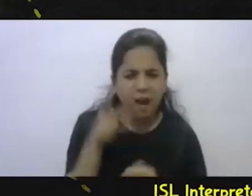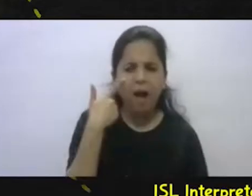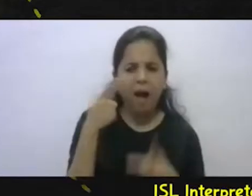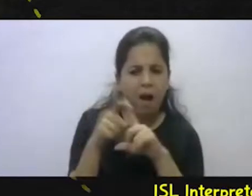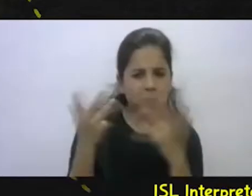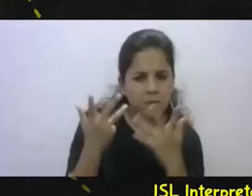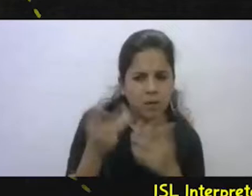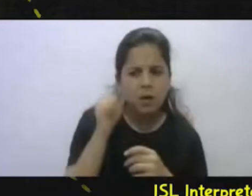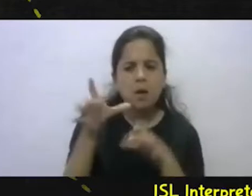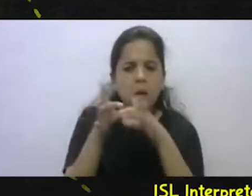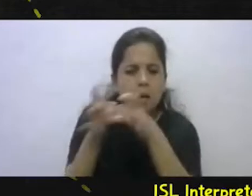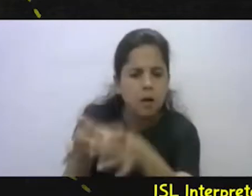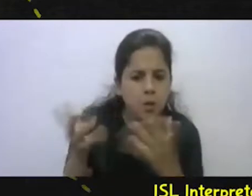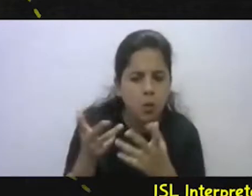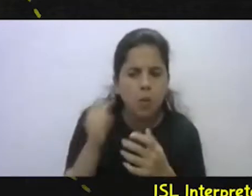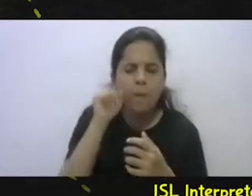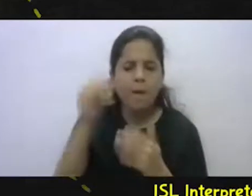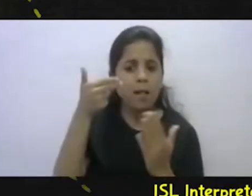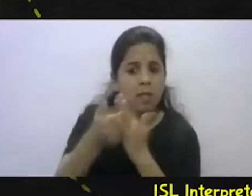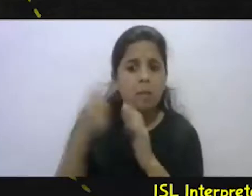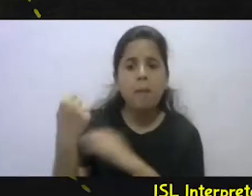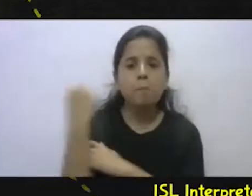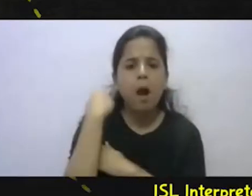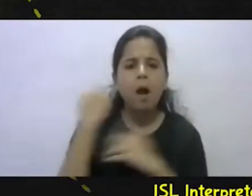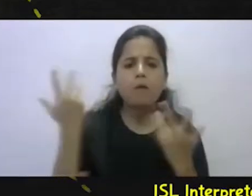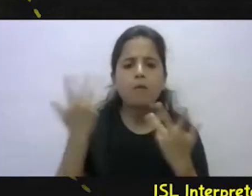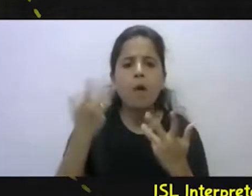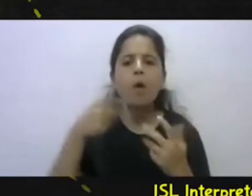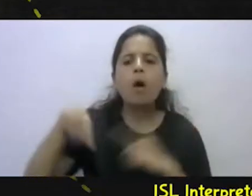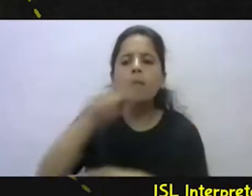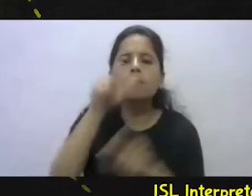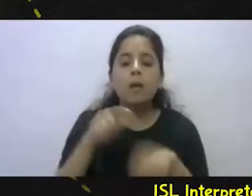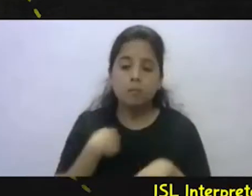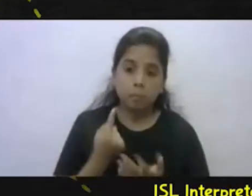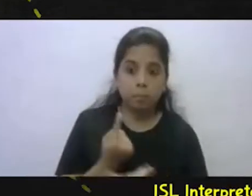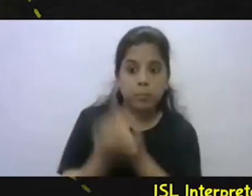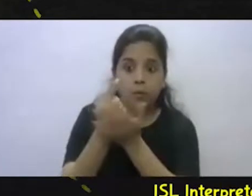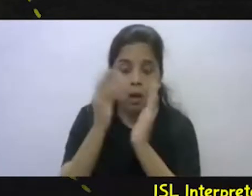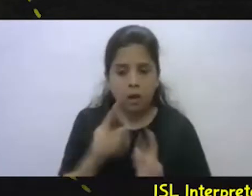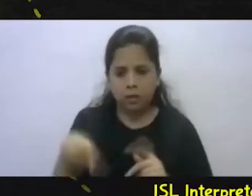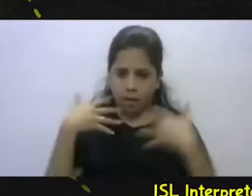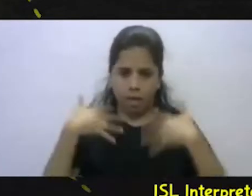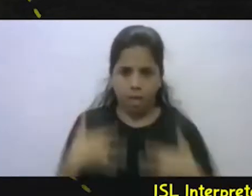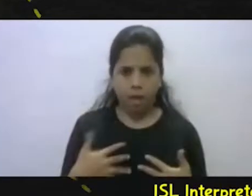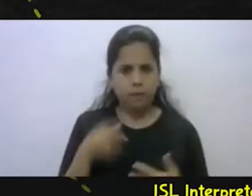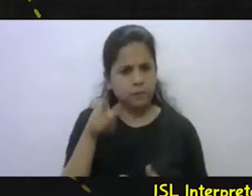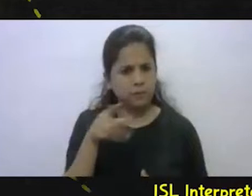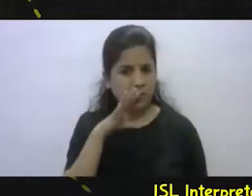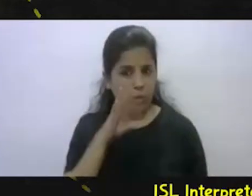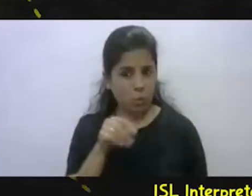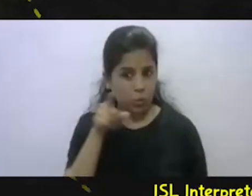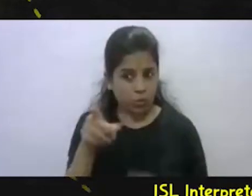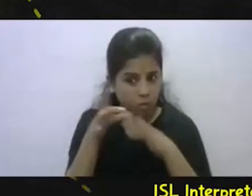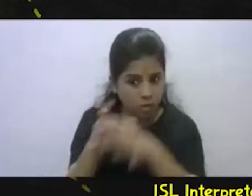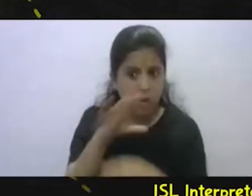their marginalization? What's their power and privilege in the equation, even when you're talking about health? Is it the most marginalized who are